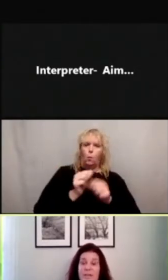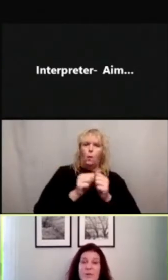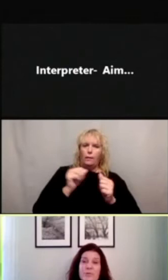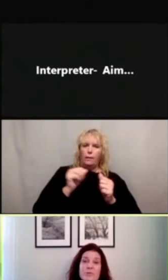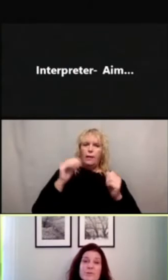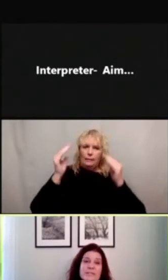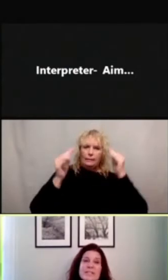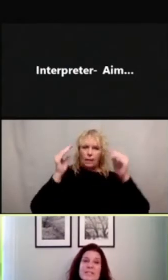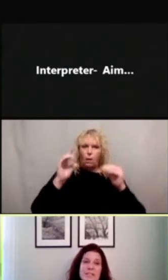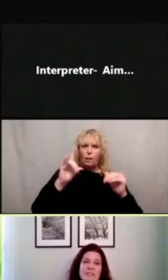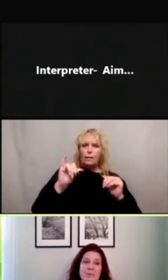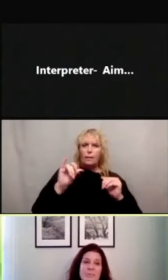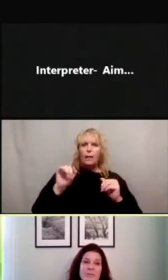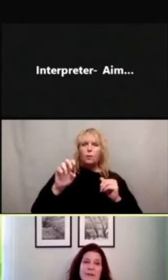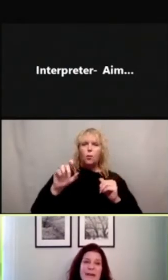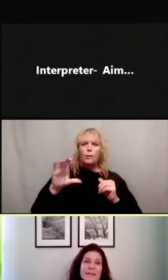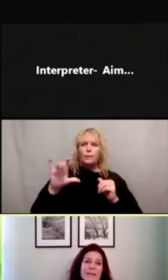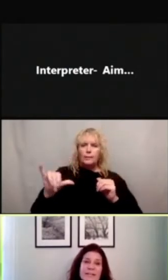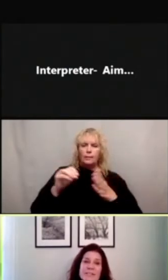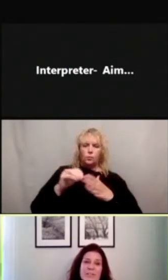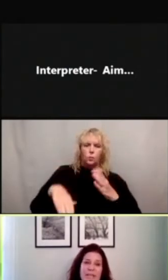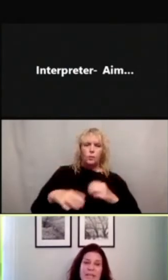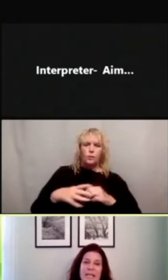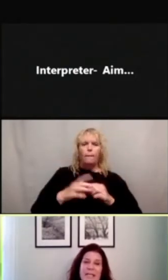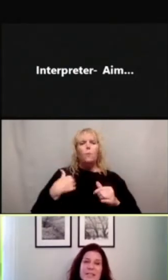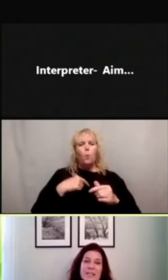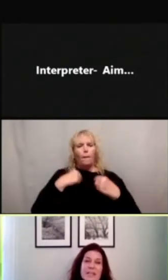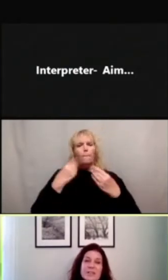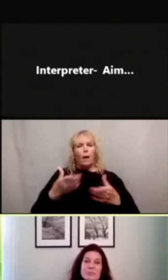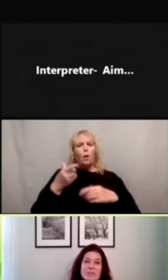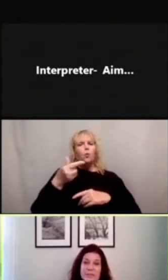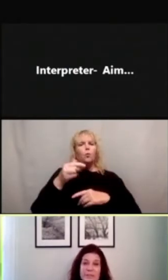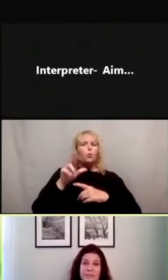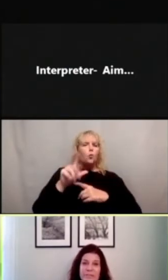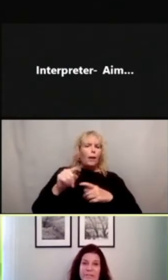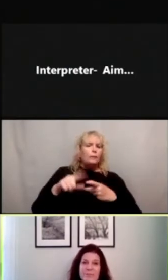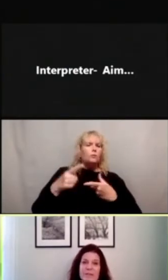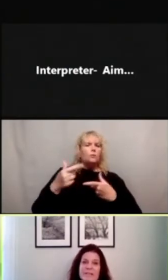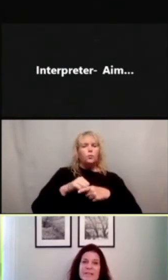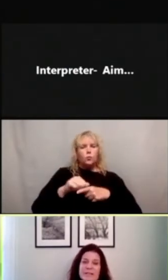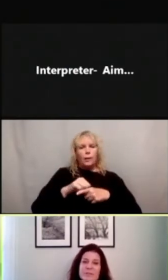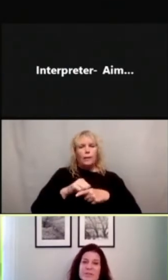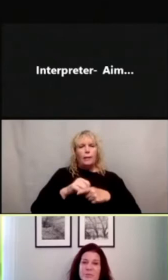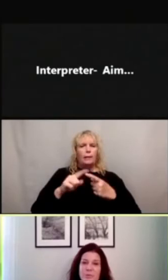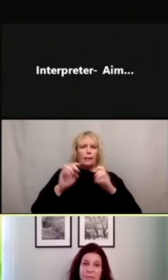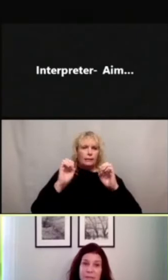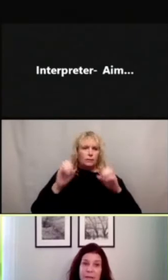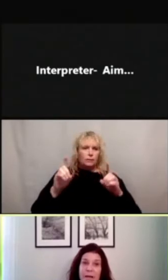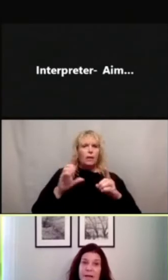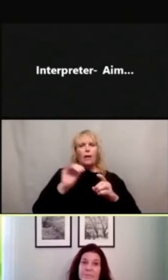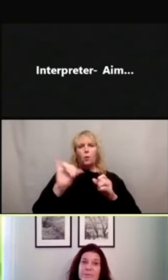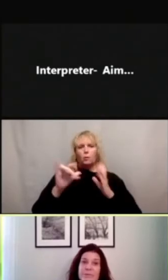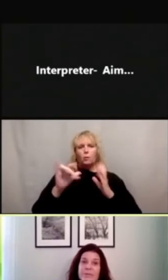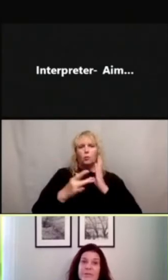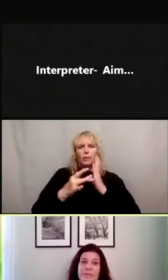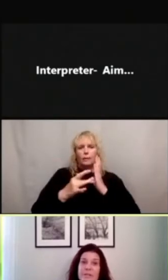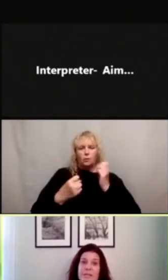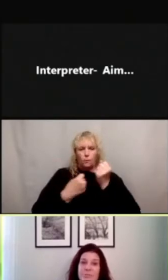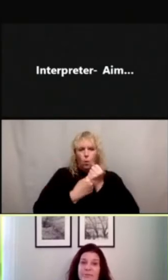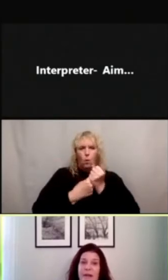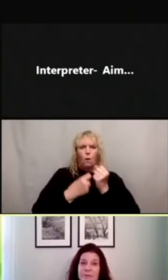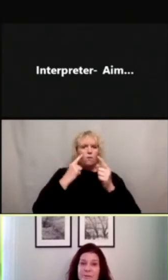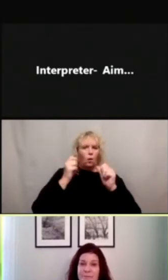students. So through this initiative, we provide grants, training, and educational materials, as well as technical support to